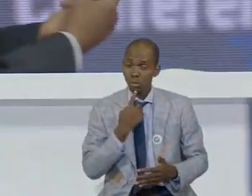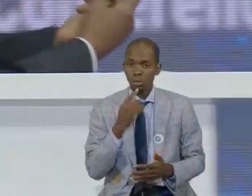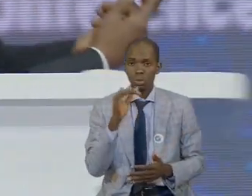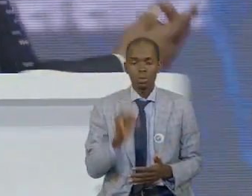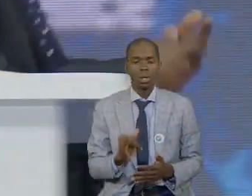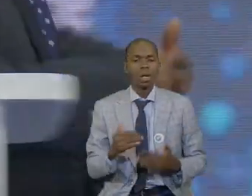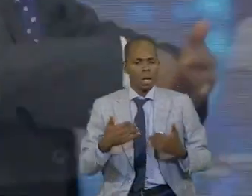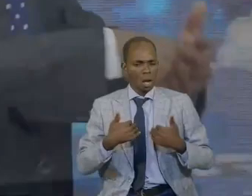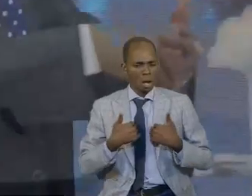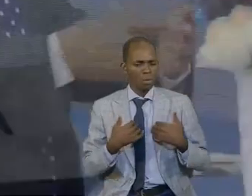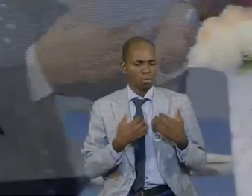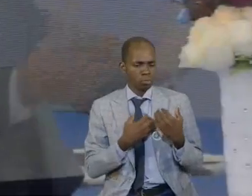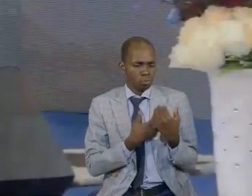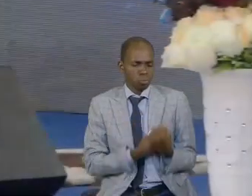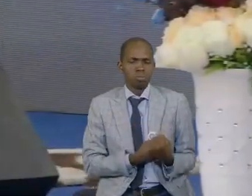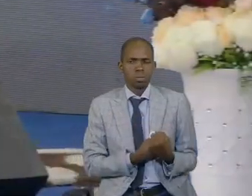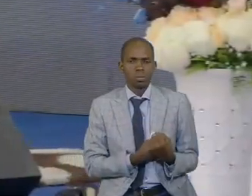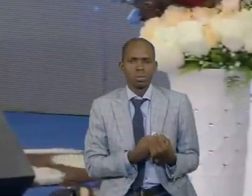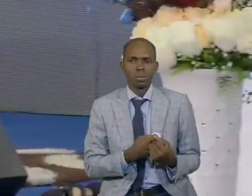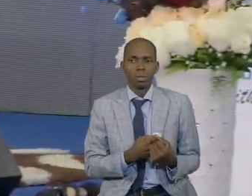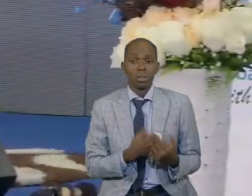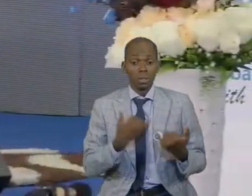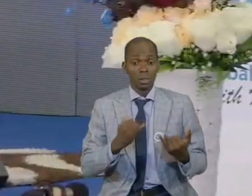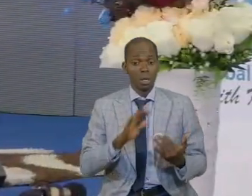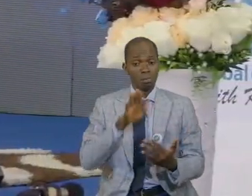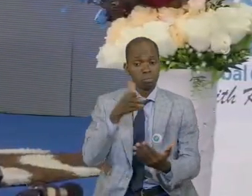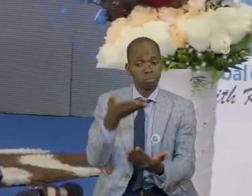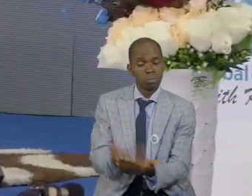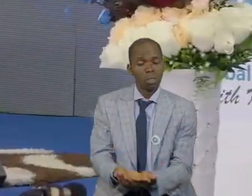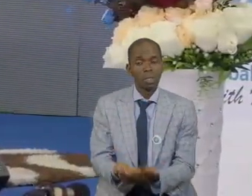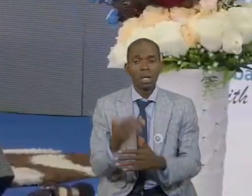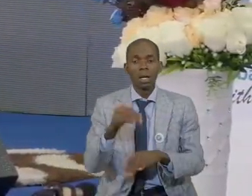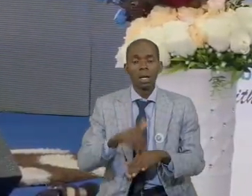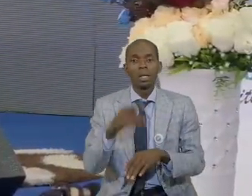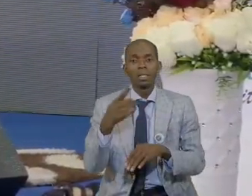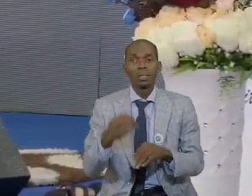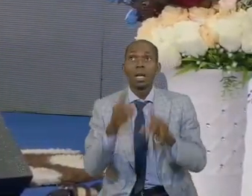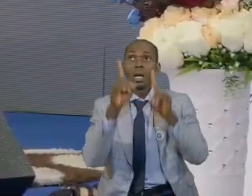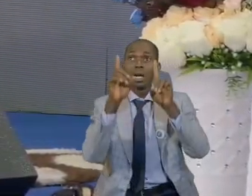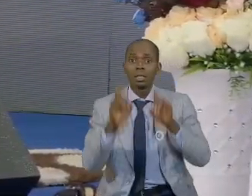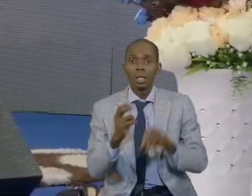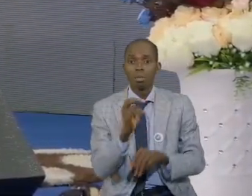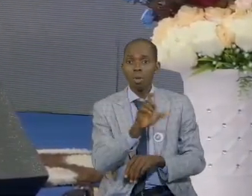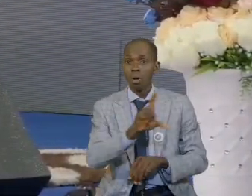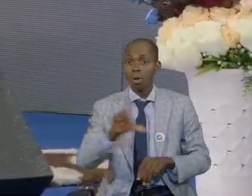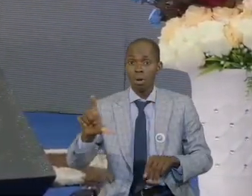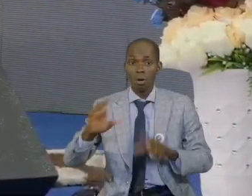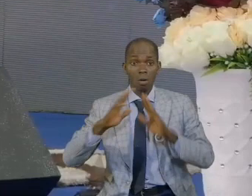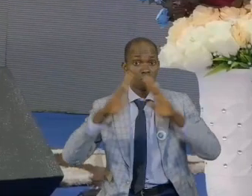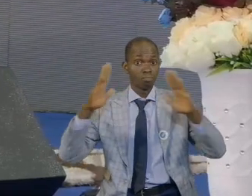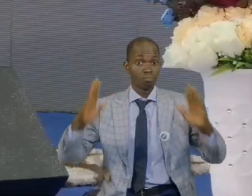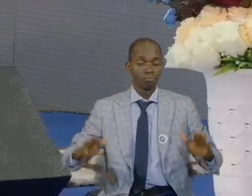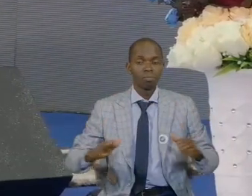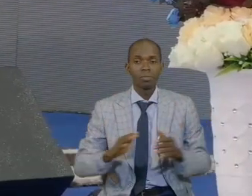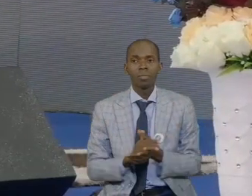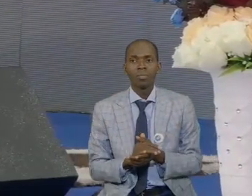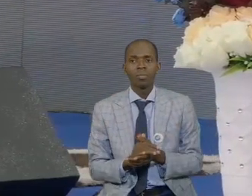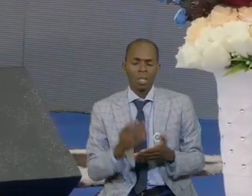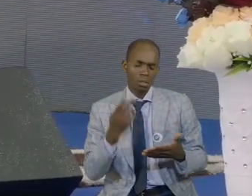Confident. Now we get to the exam hall. We read the